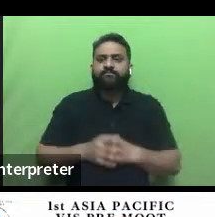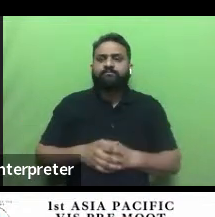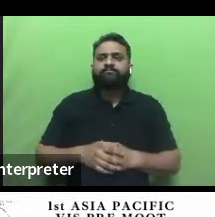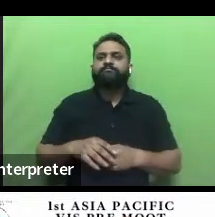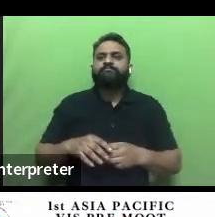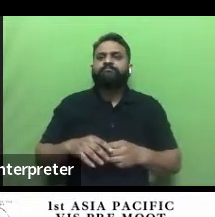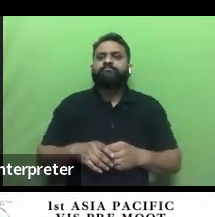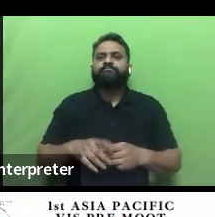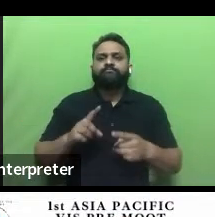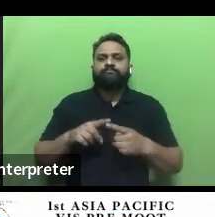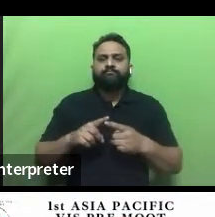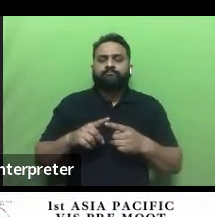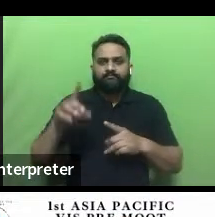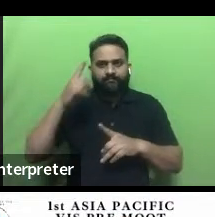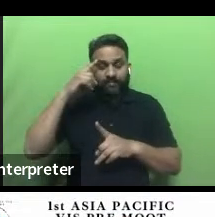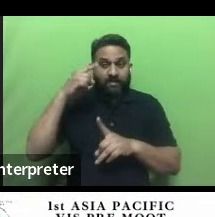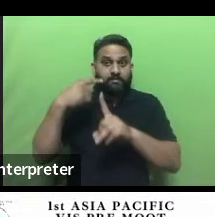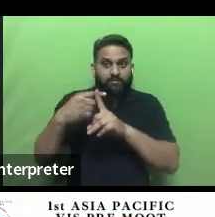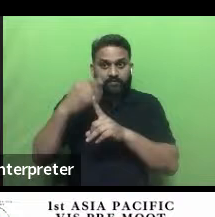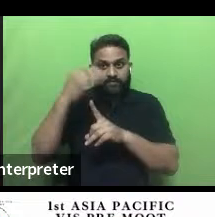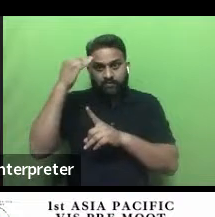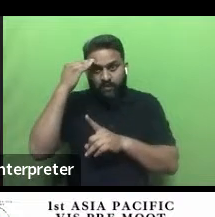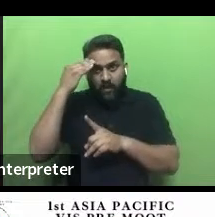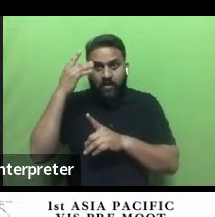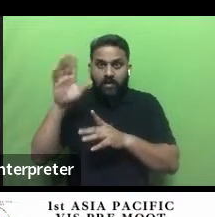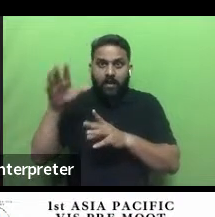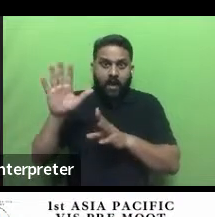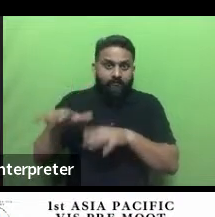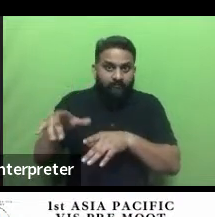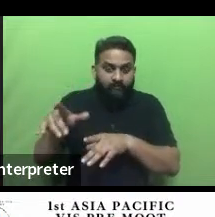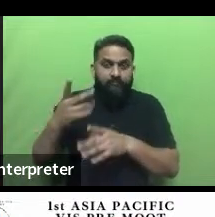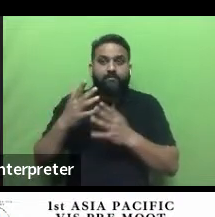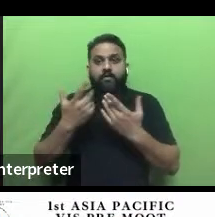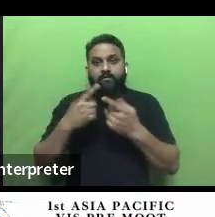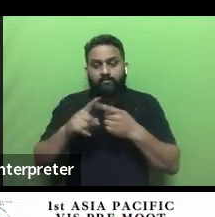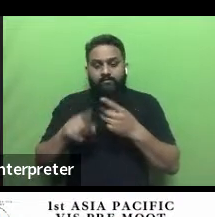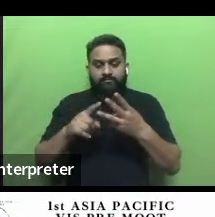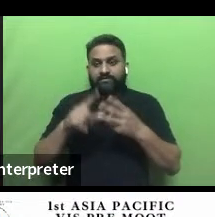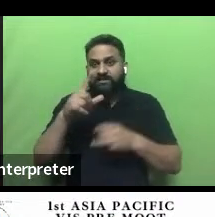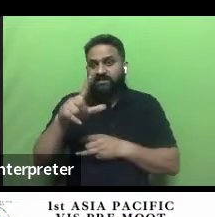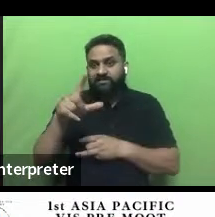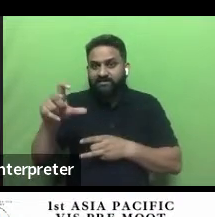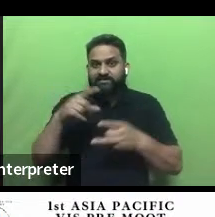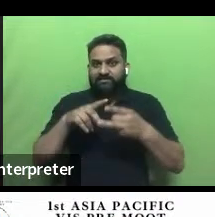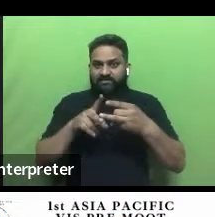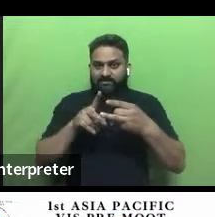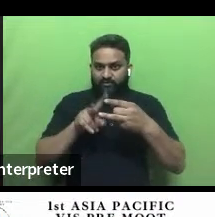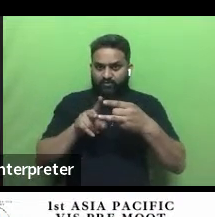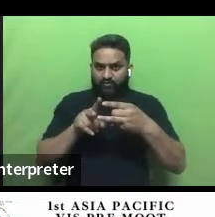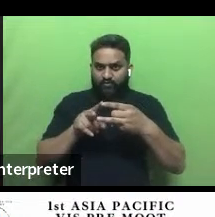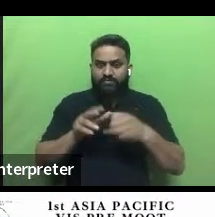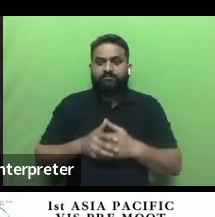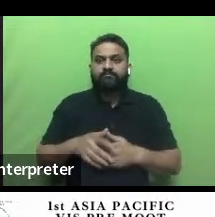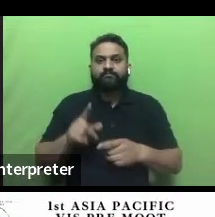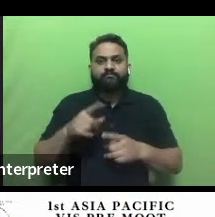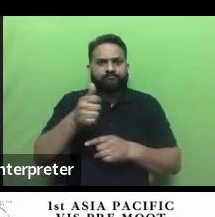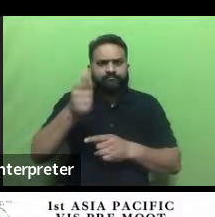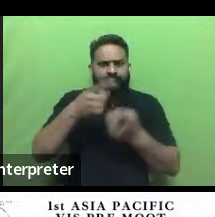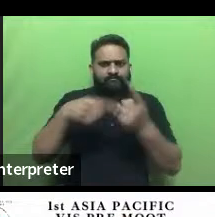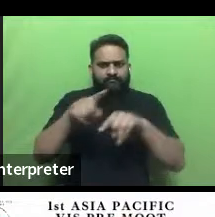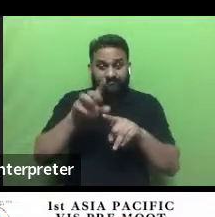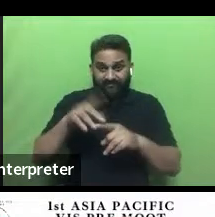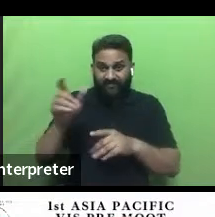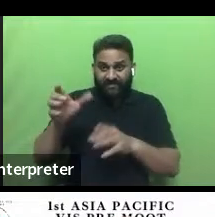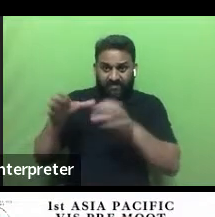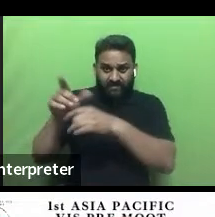regarding the positive knowledge that Ms. Bhupati had and the opening of letter of credit. Members of the tribunal, the opposing counsel